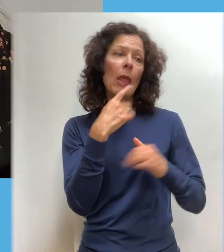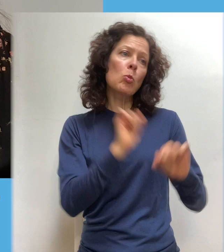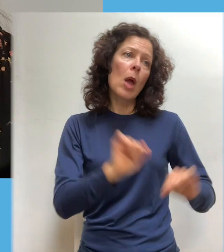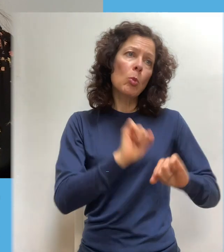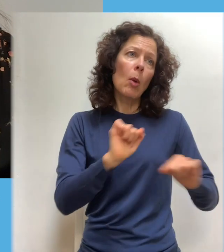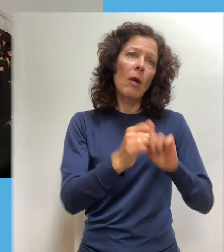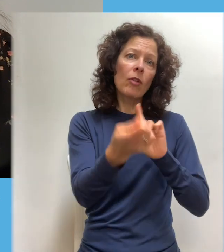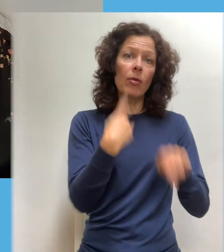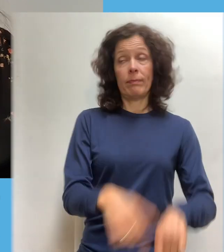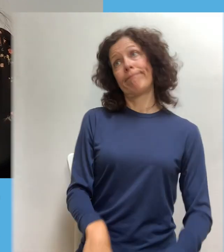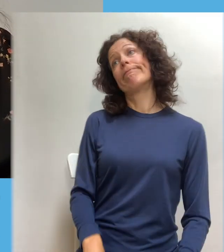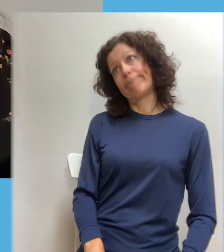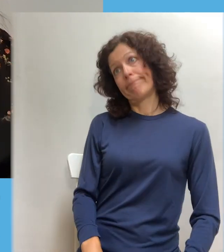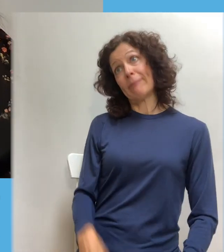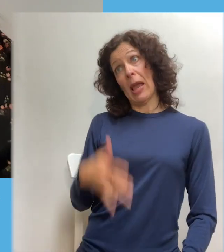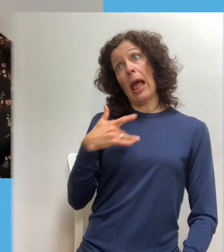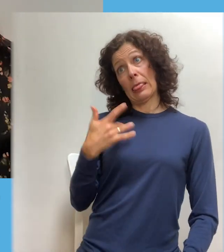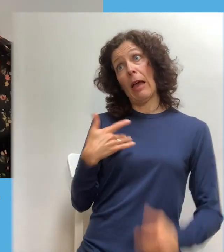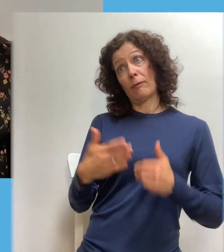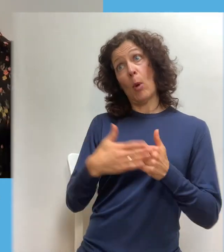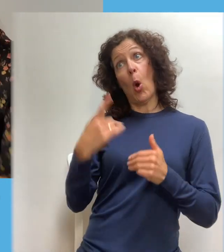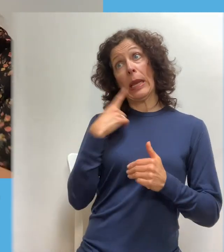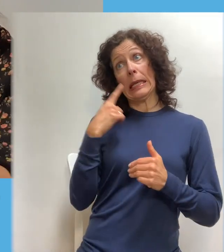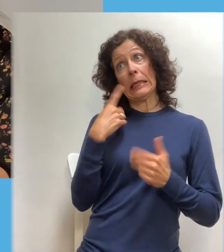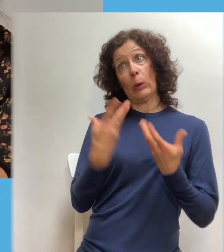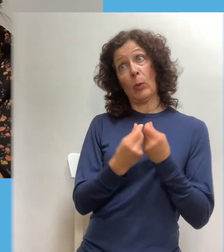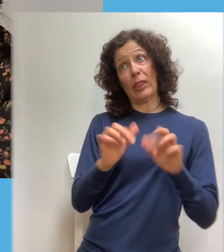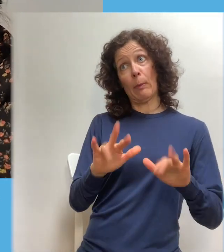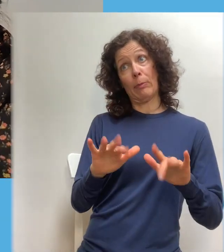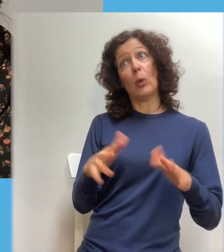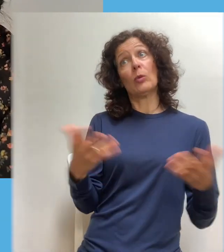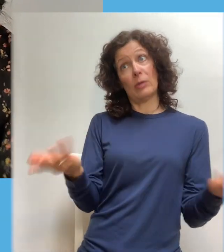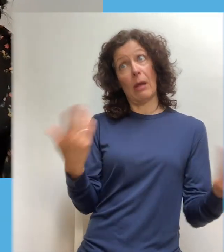have been a lot easier with one of these," Sunny smiled.